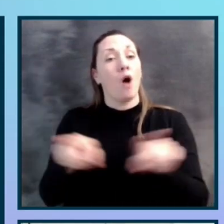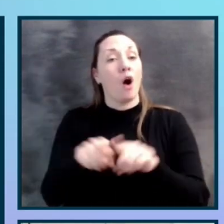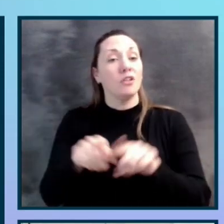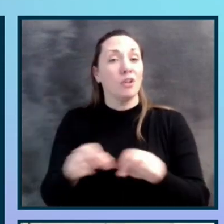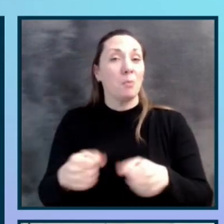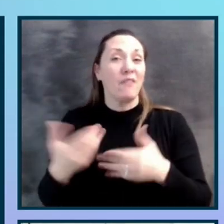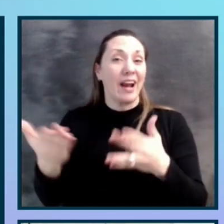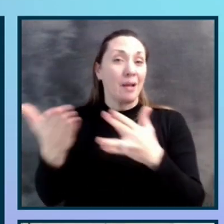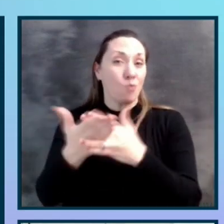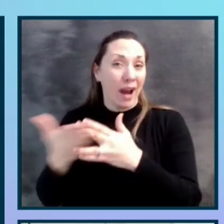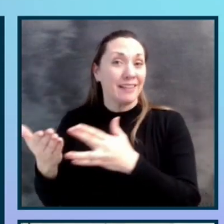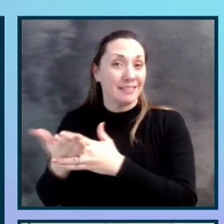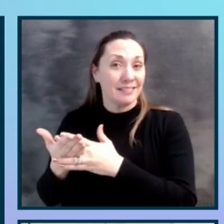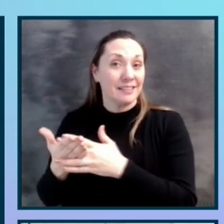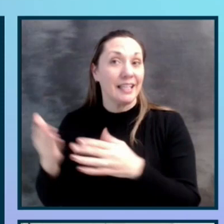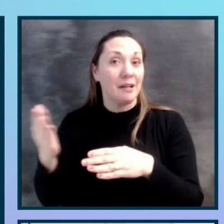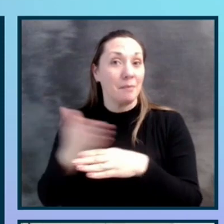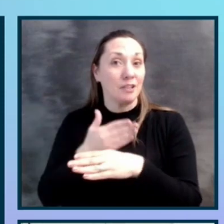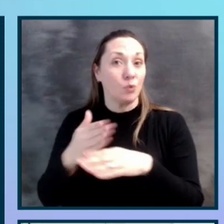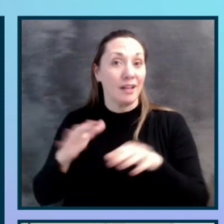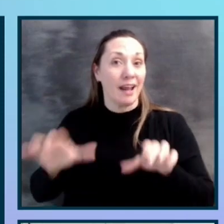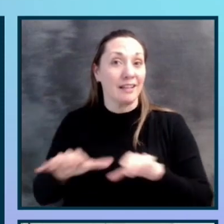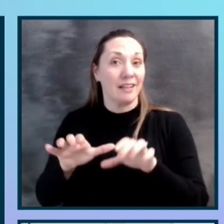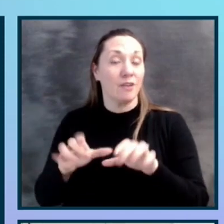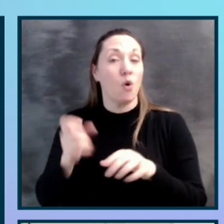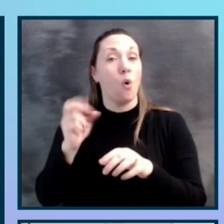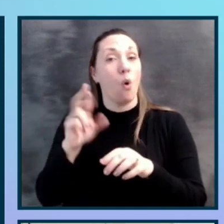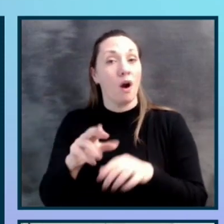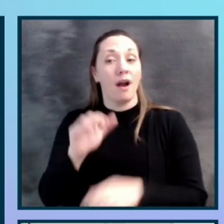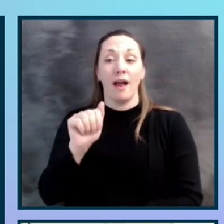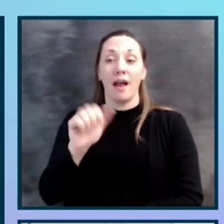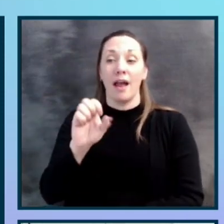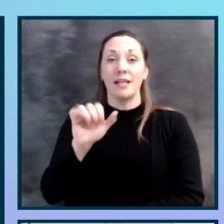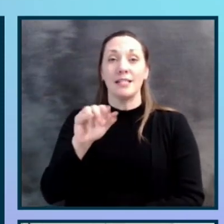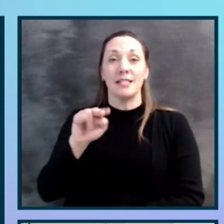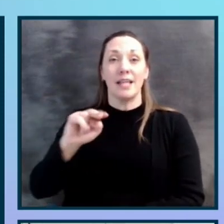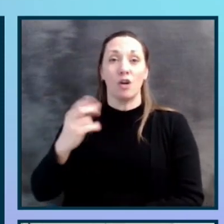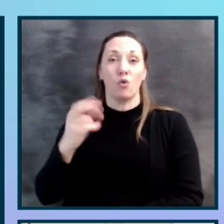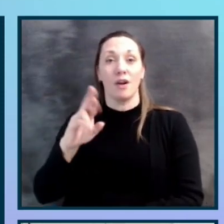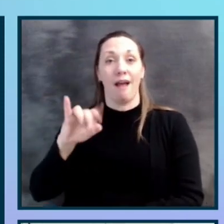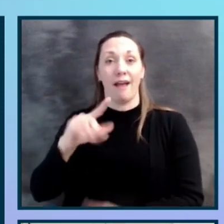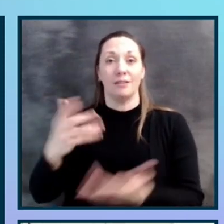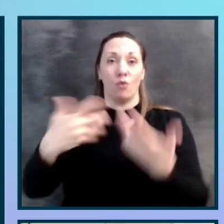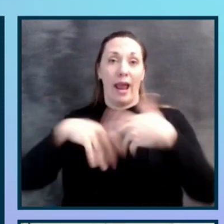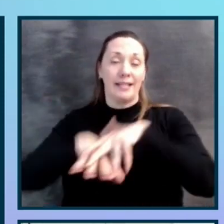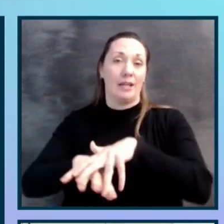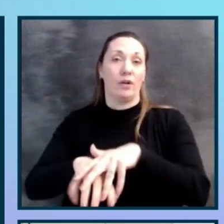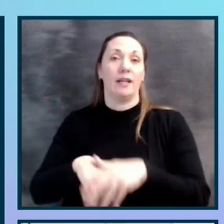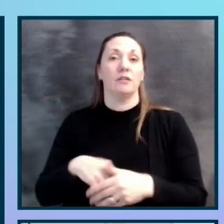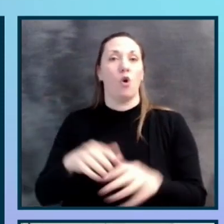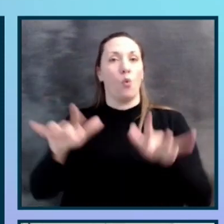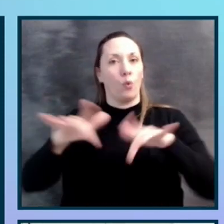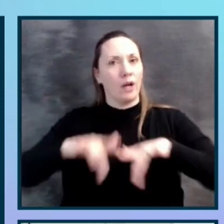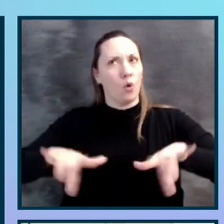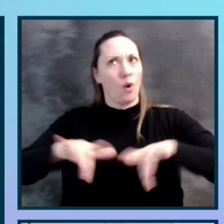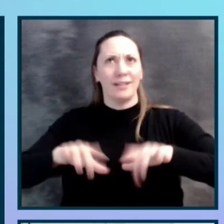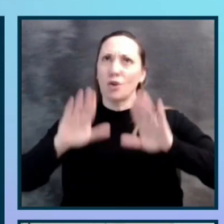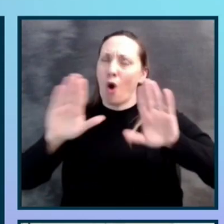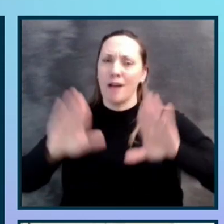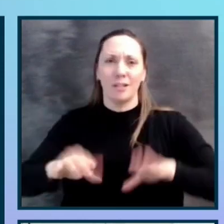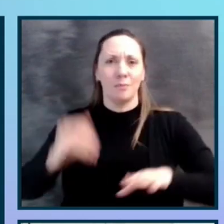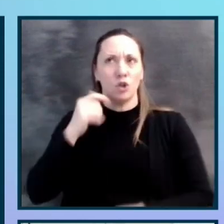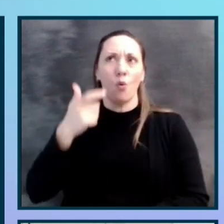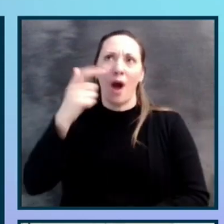or async options. So recordings are always going to be wonderful for people, especially those who